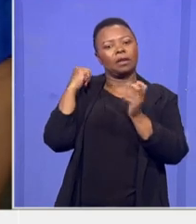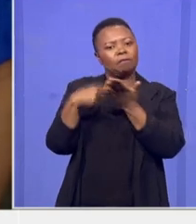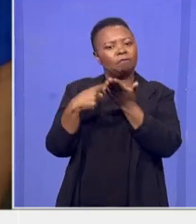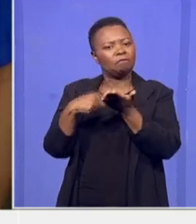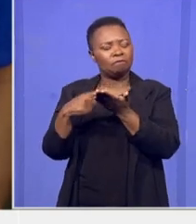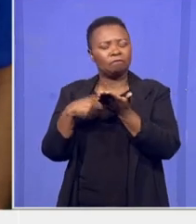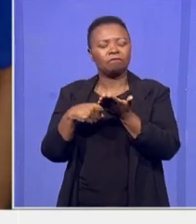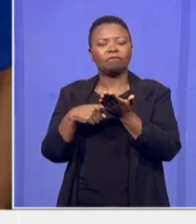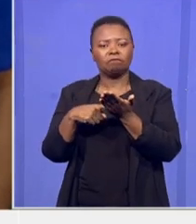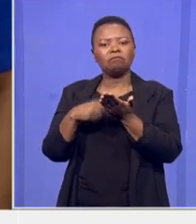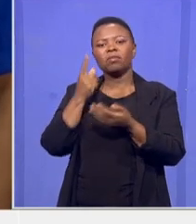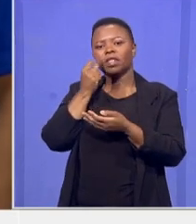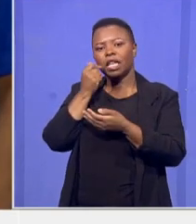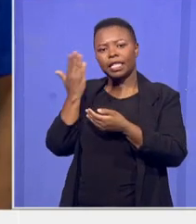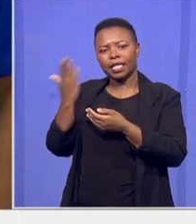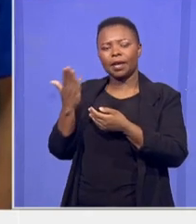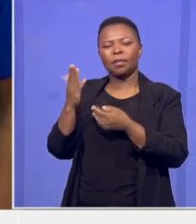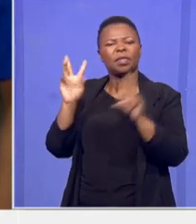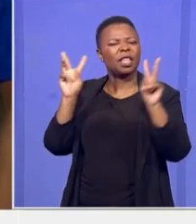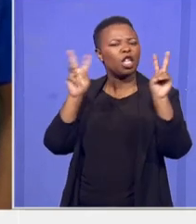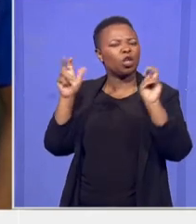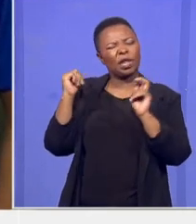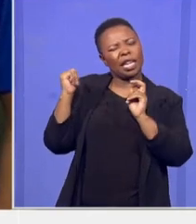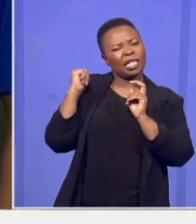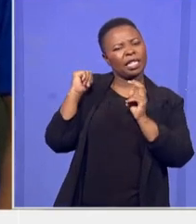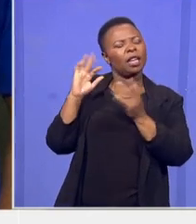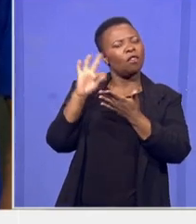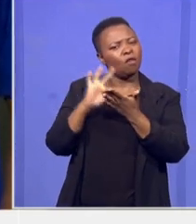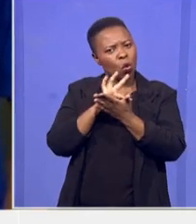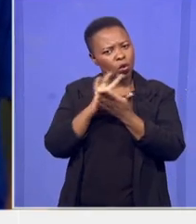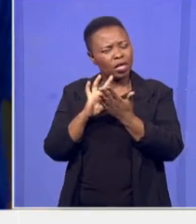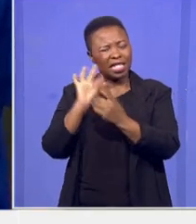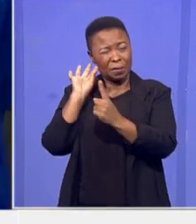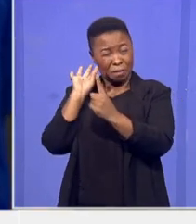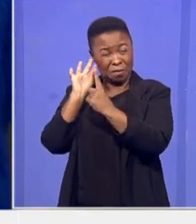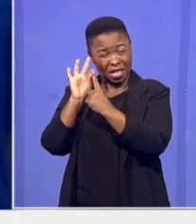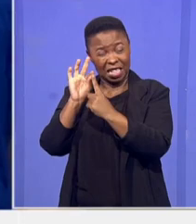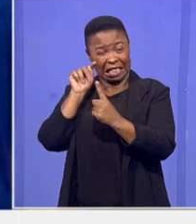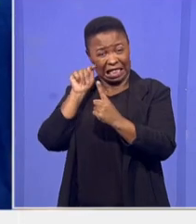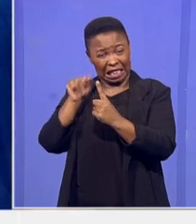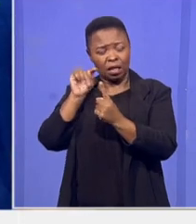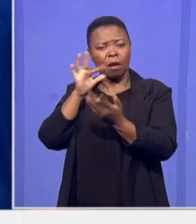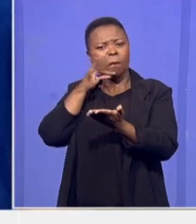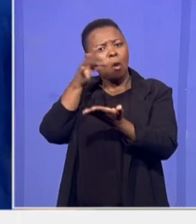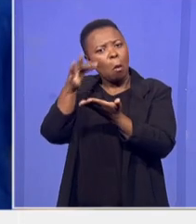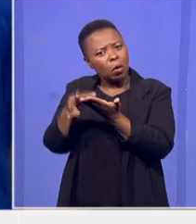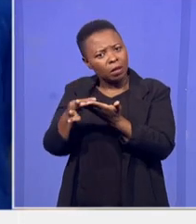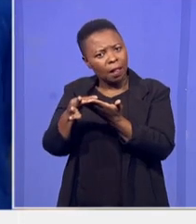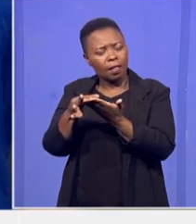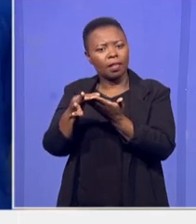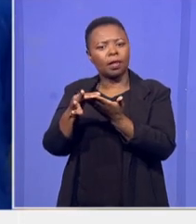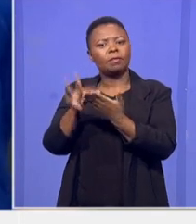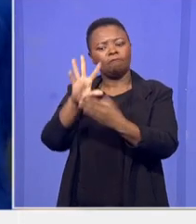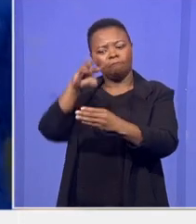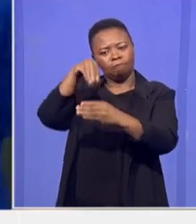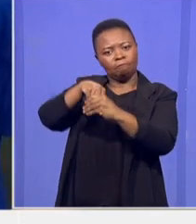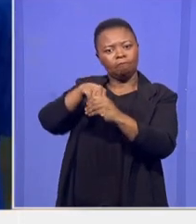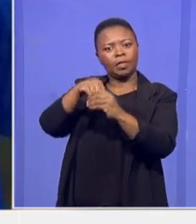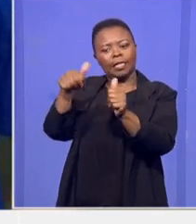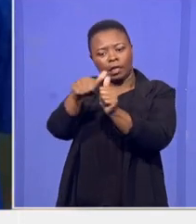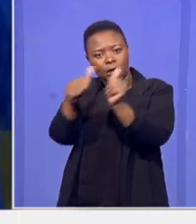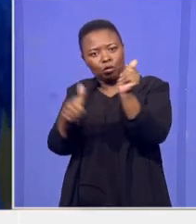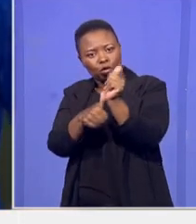just the issue of voting yesterday, particularly on that proposal of including a federal deputy leader of the DA.